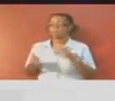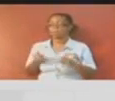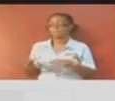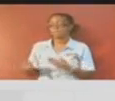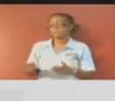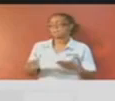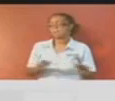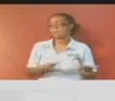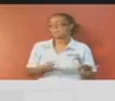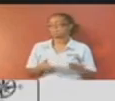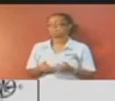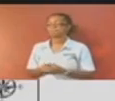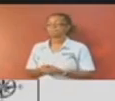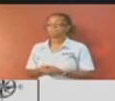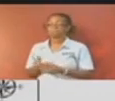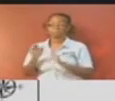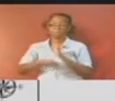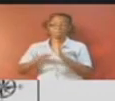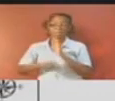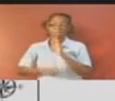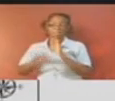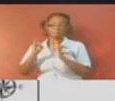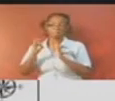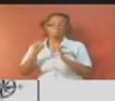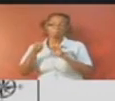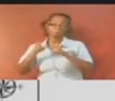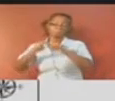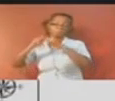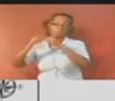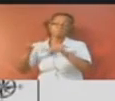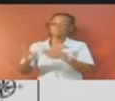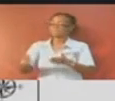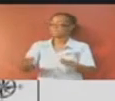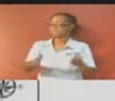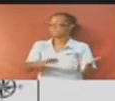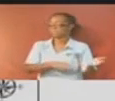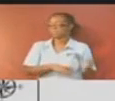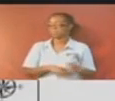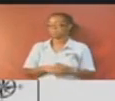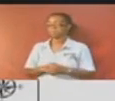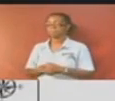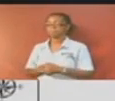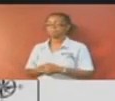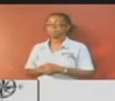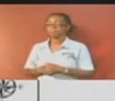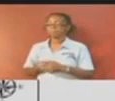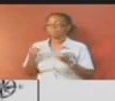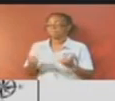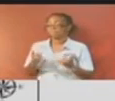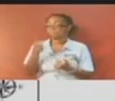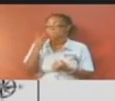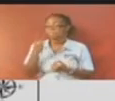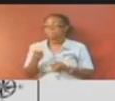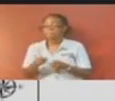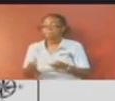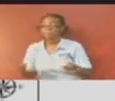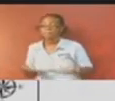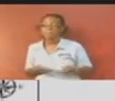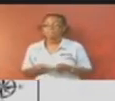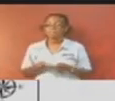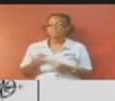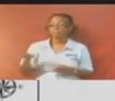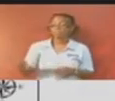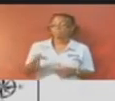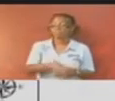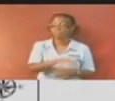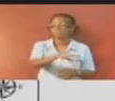60. Next slide, please. We see that the geographic distribution is, as we've been speaking about, anywhere that there are population centers